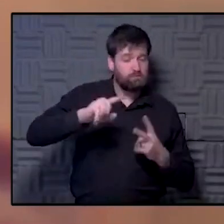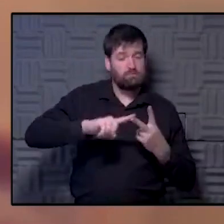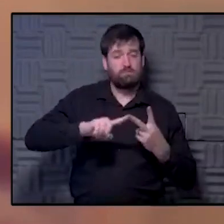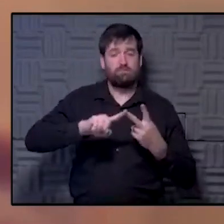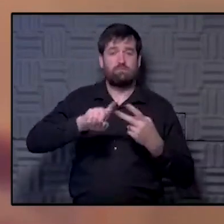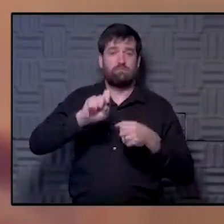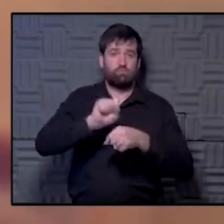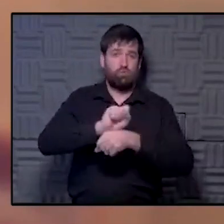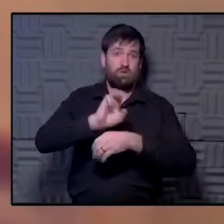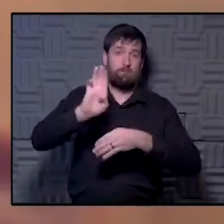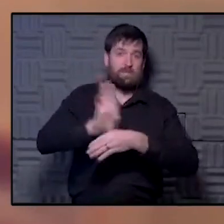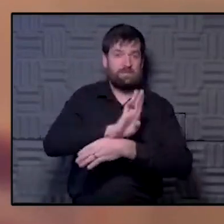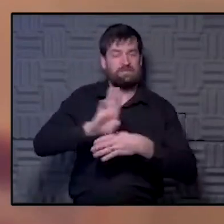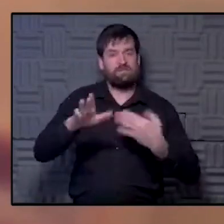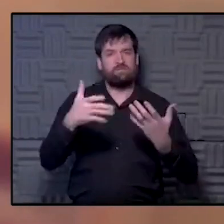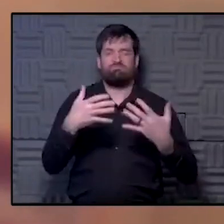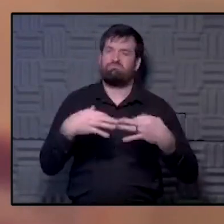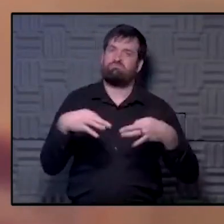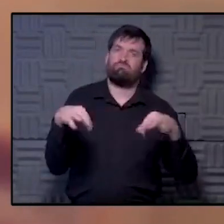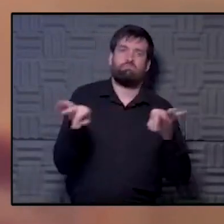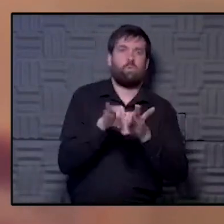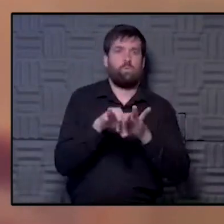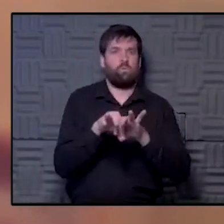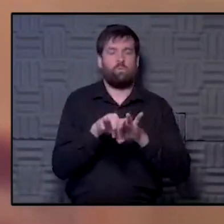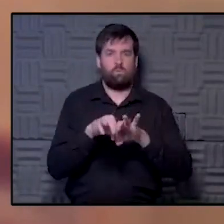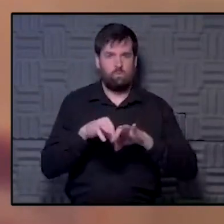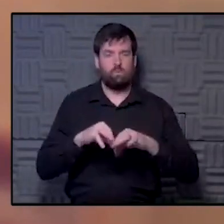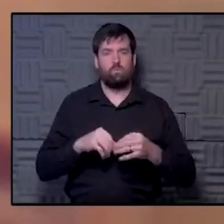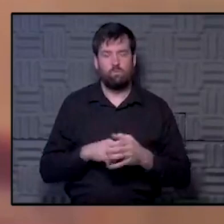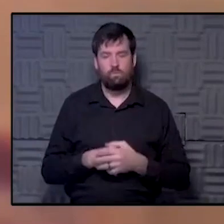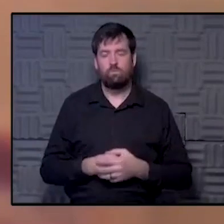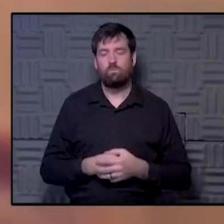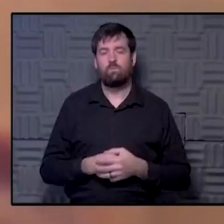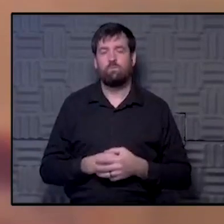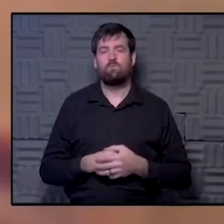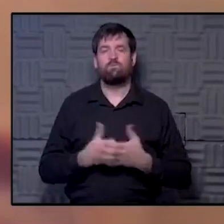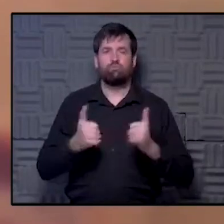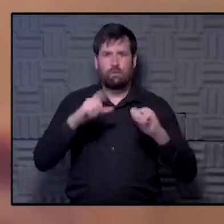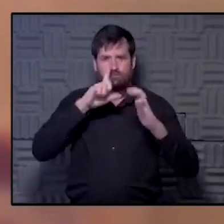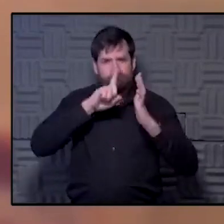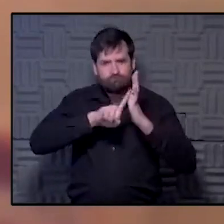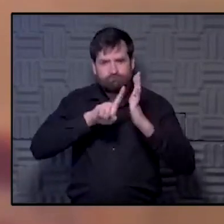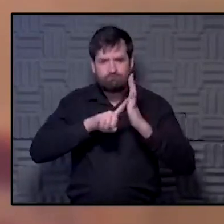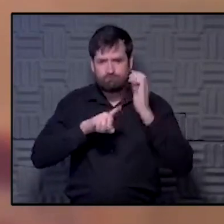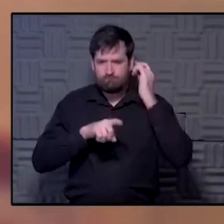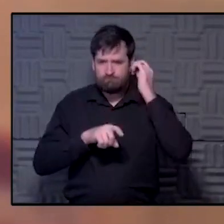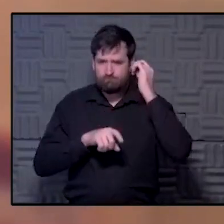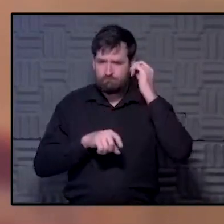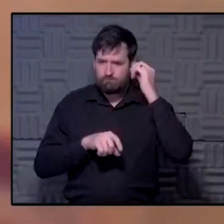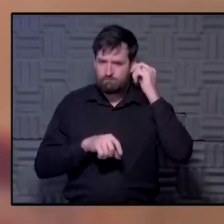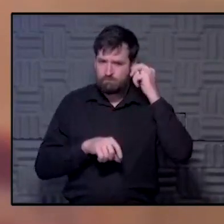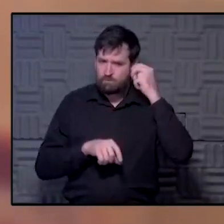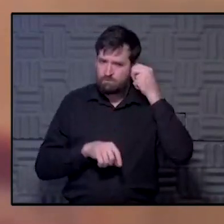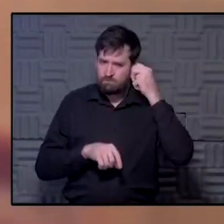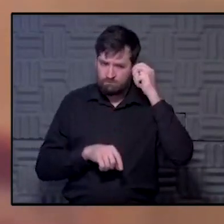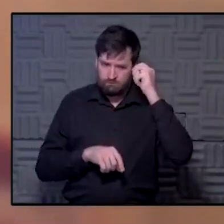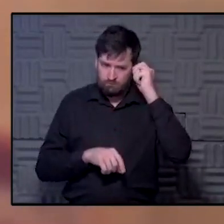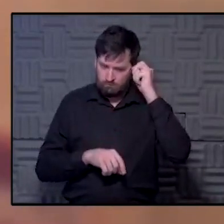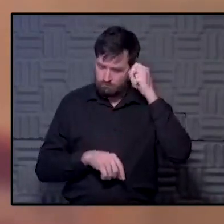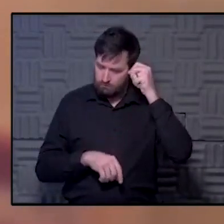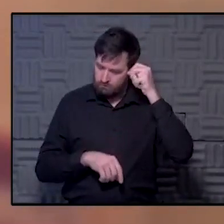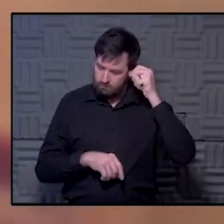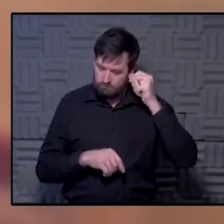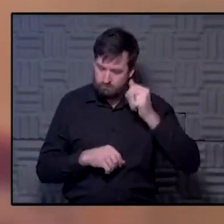industries that are critical. And what we're trying to see if, there's room to also make sure that we can get those who